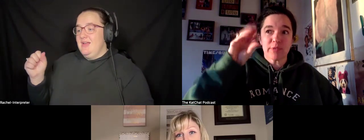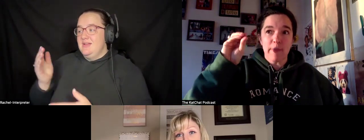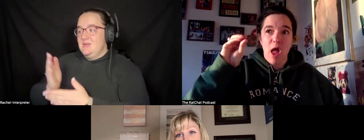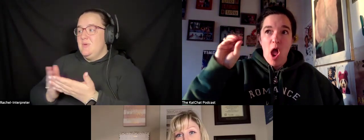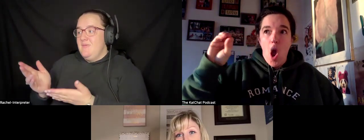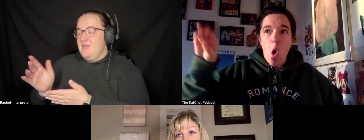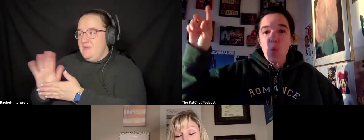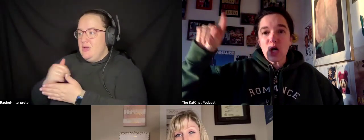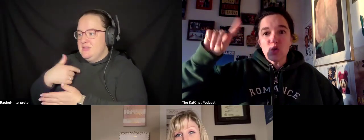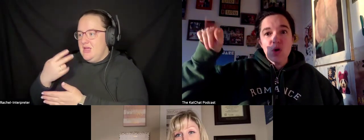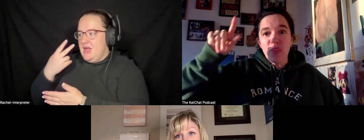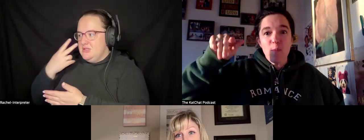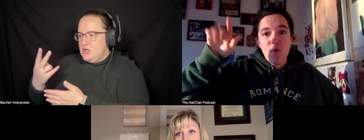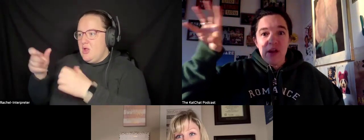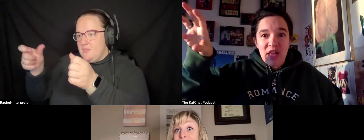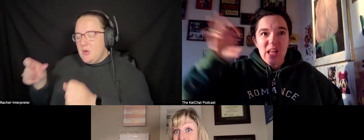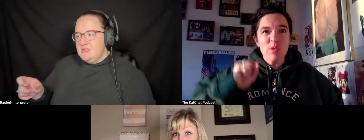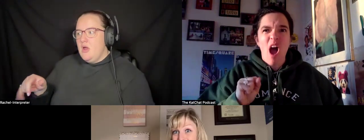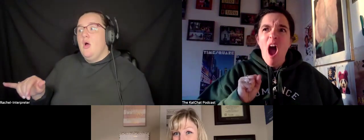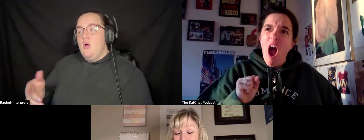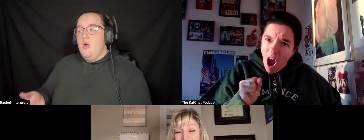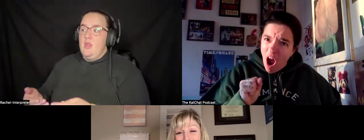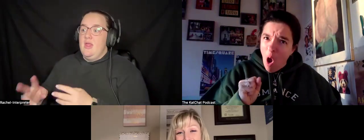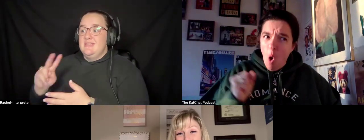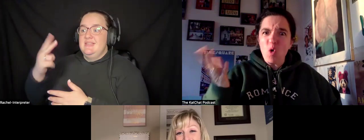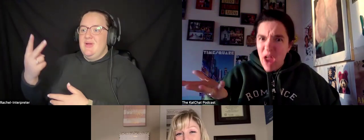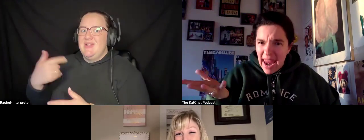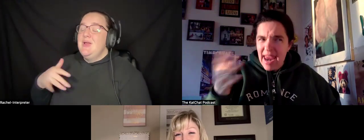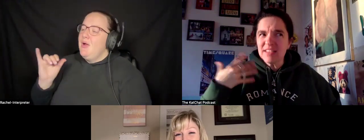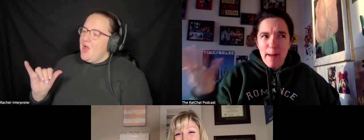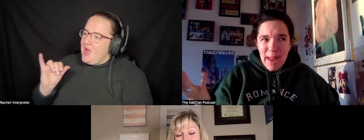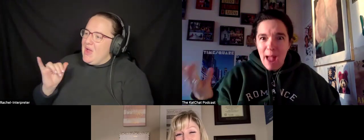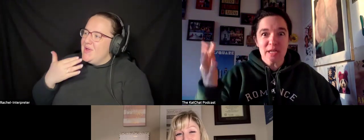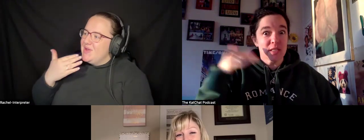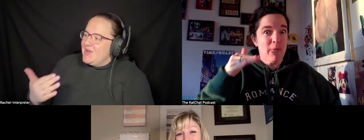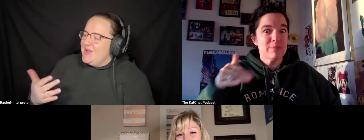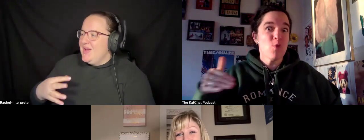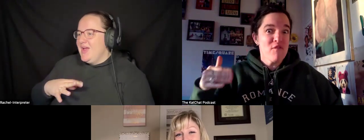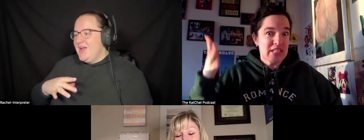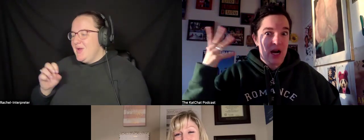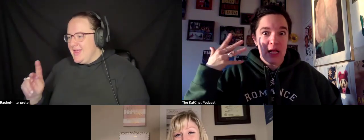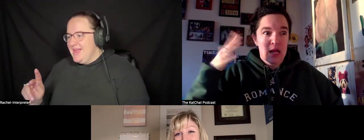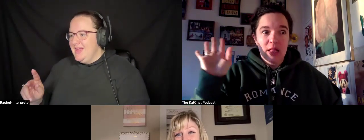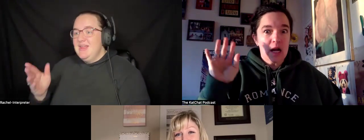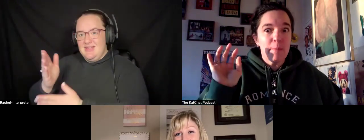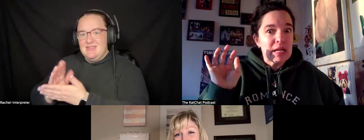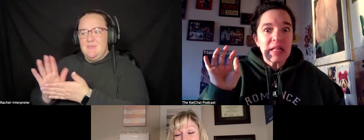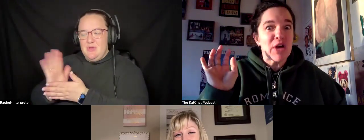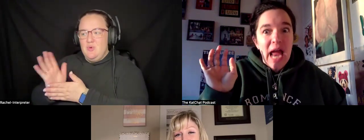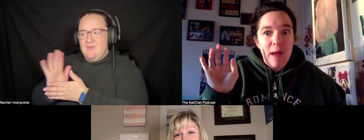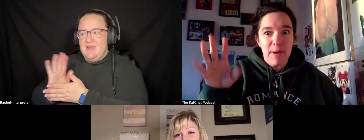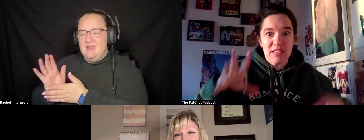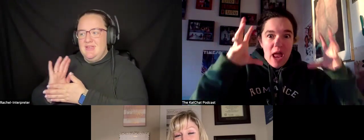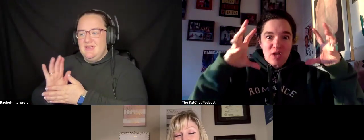Hallmark popped up. Oh, we're gonna do another movie of this. I was like, oh, great, not bad, because someone did movie that